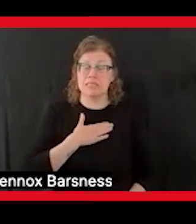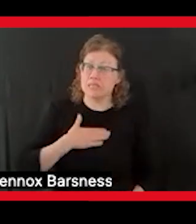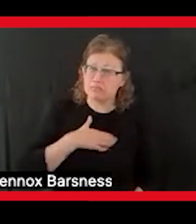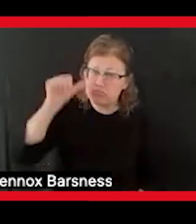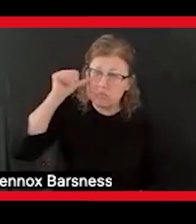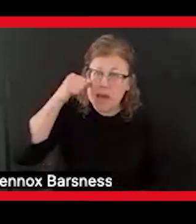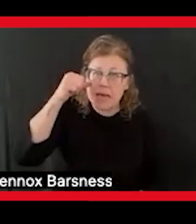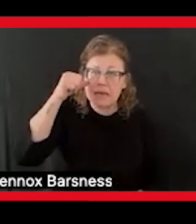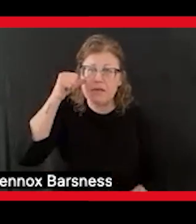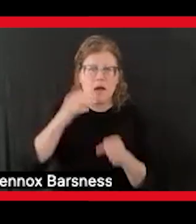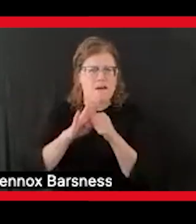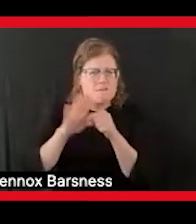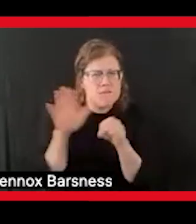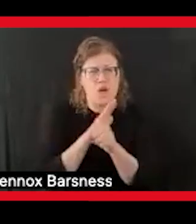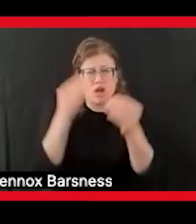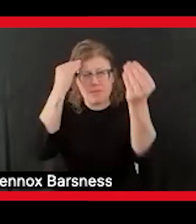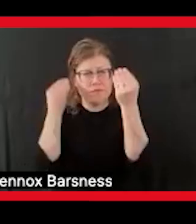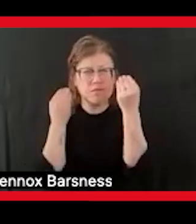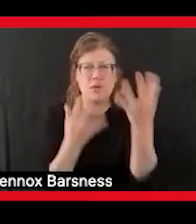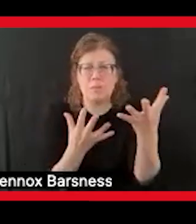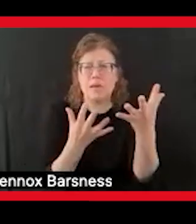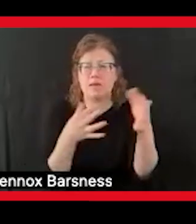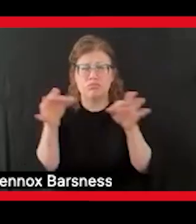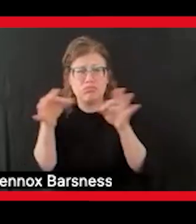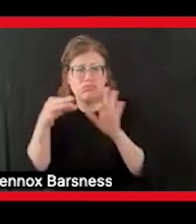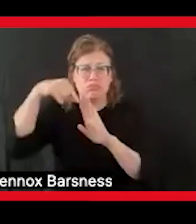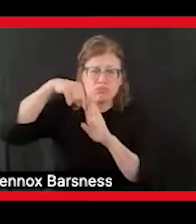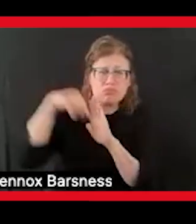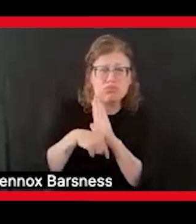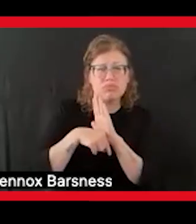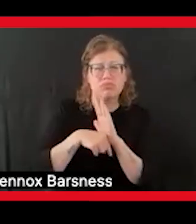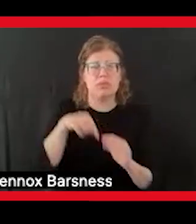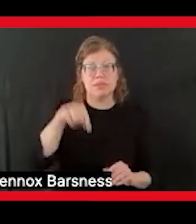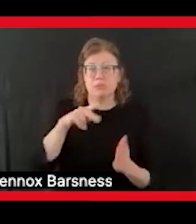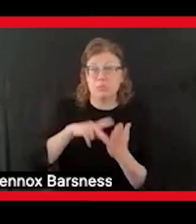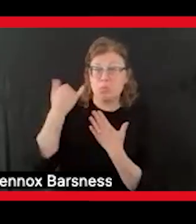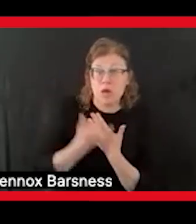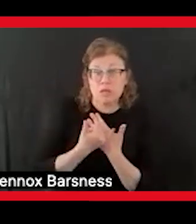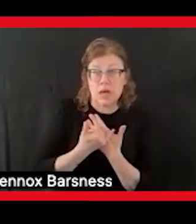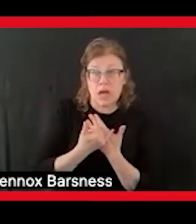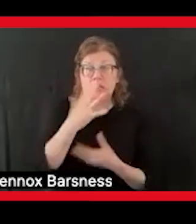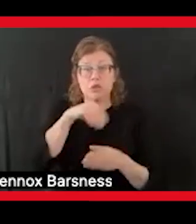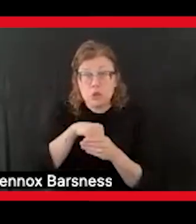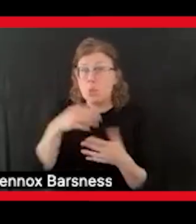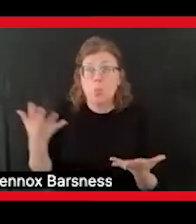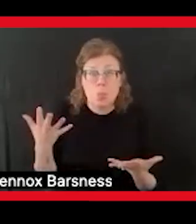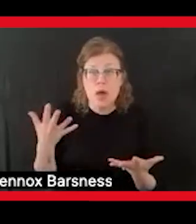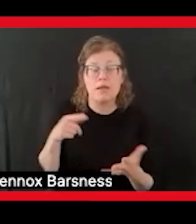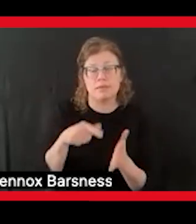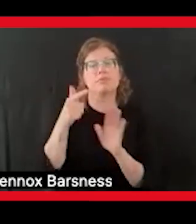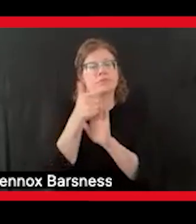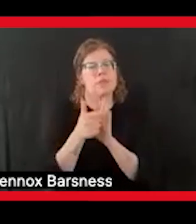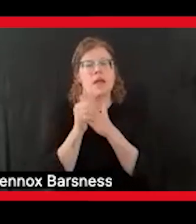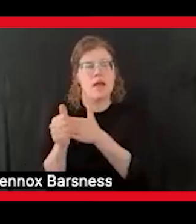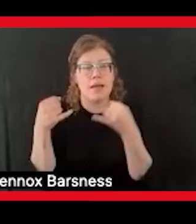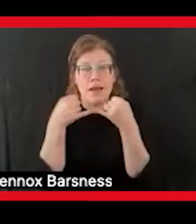So please take time to read through these documents before applying and reach out to us